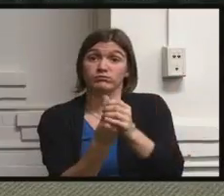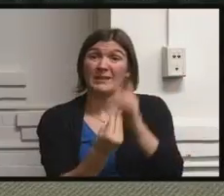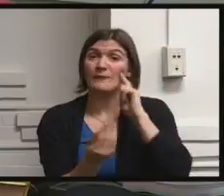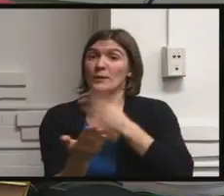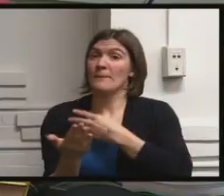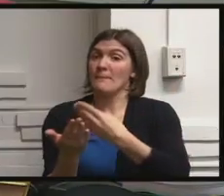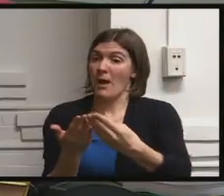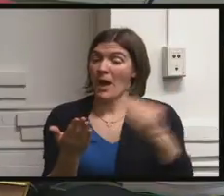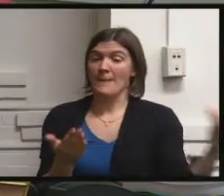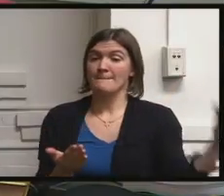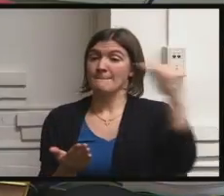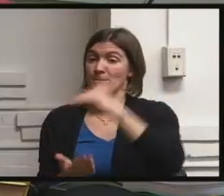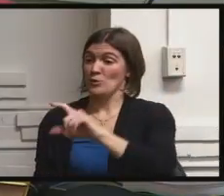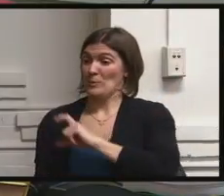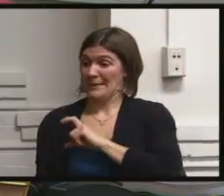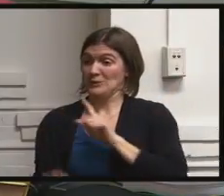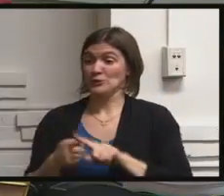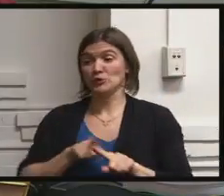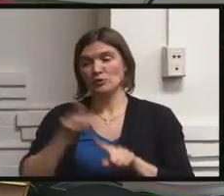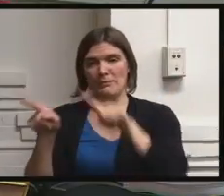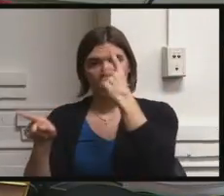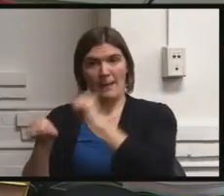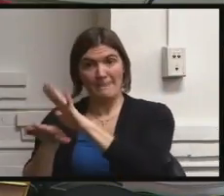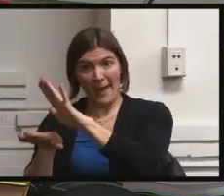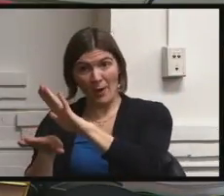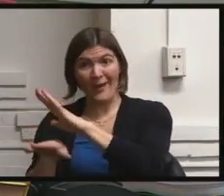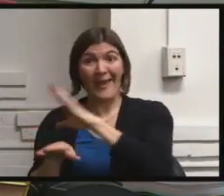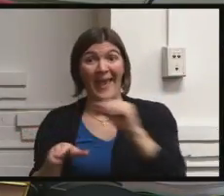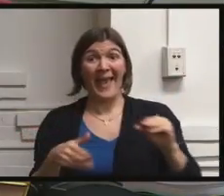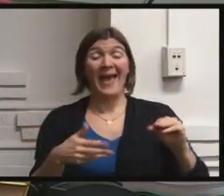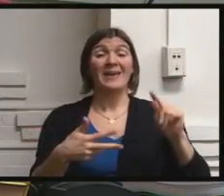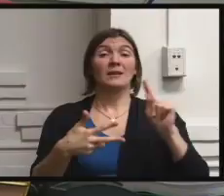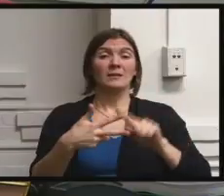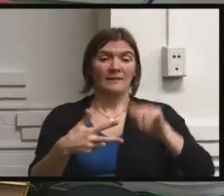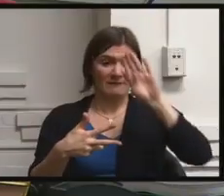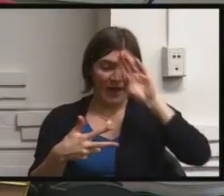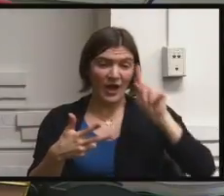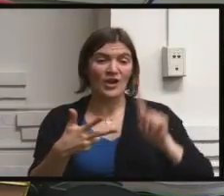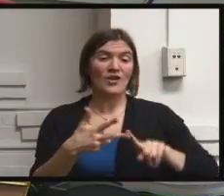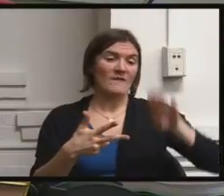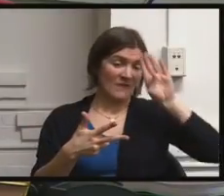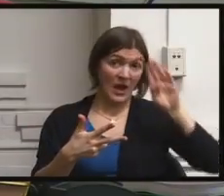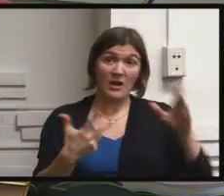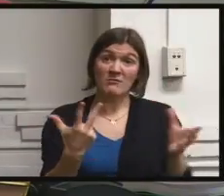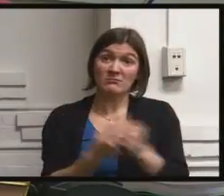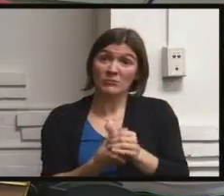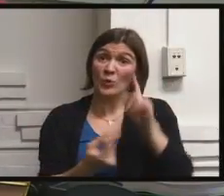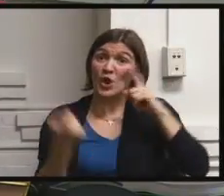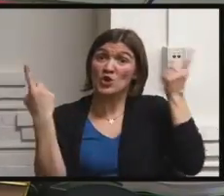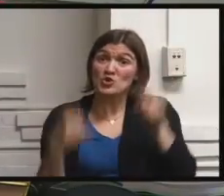and Fire Station 1 and 2 proposal is the best one? Do we all agree?